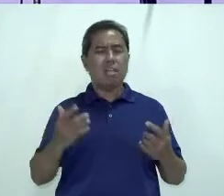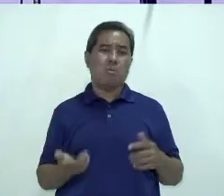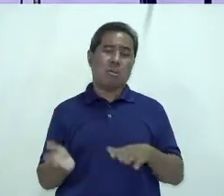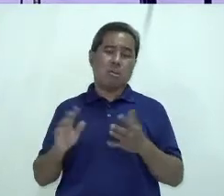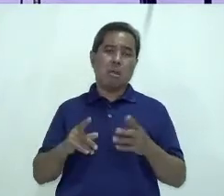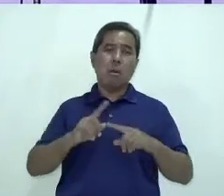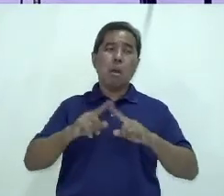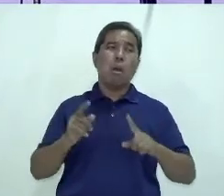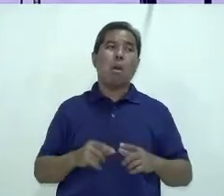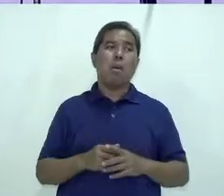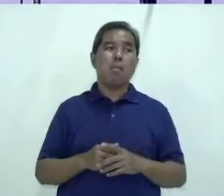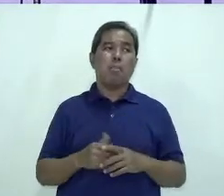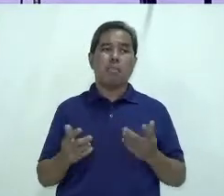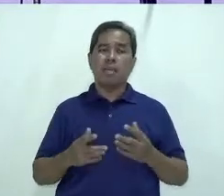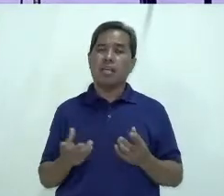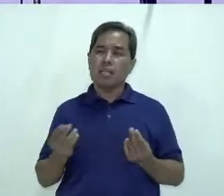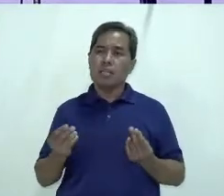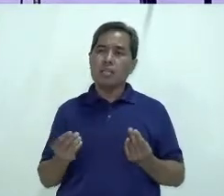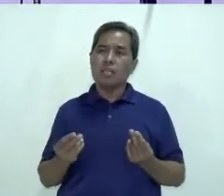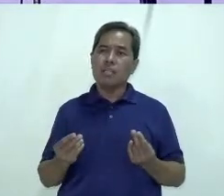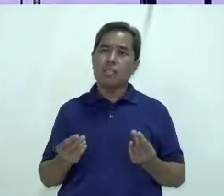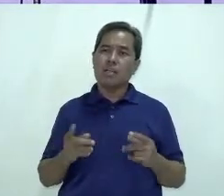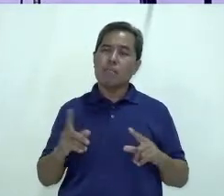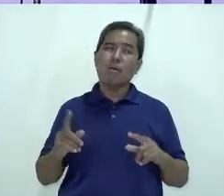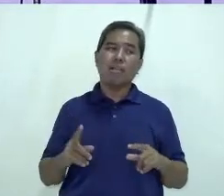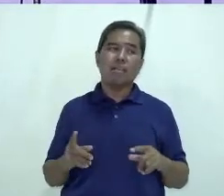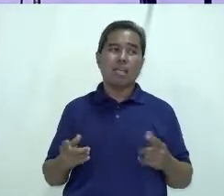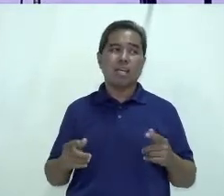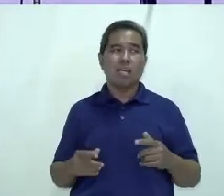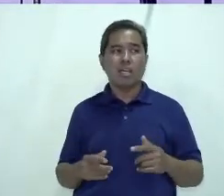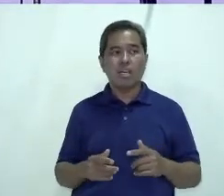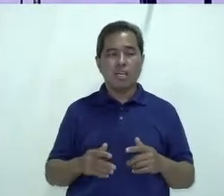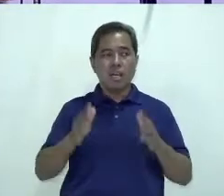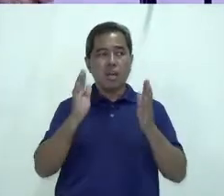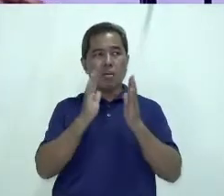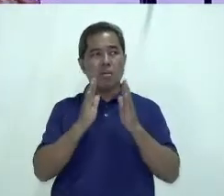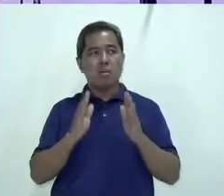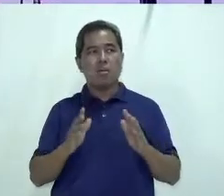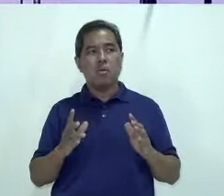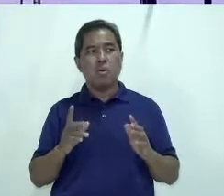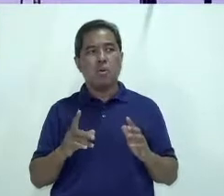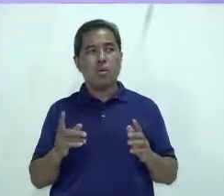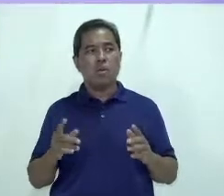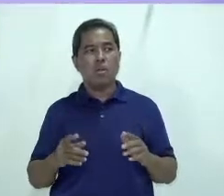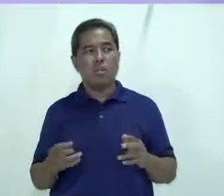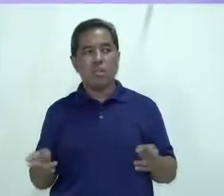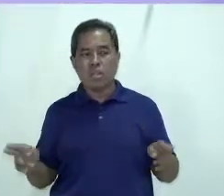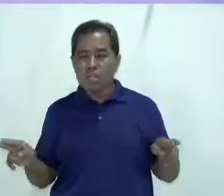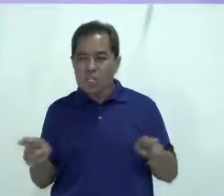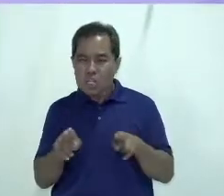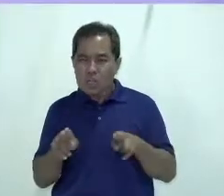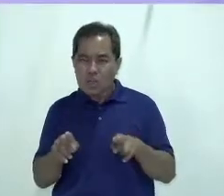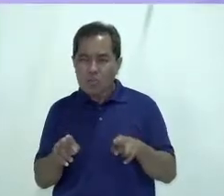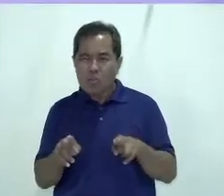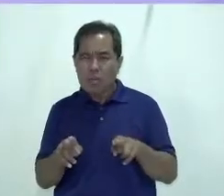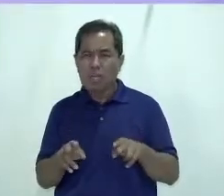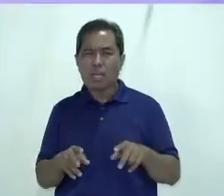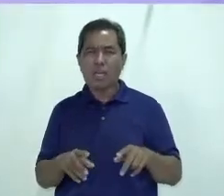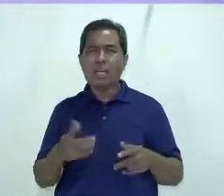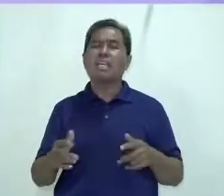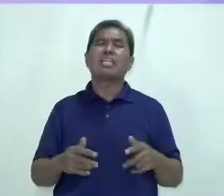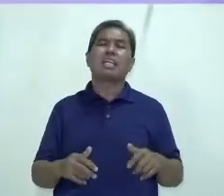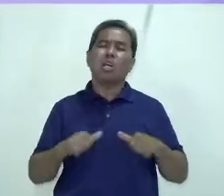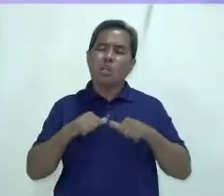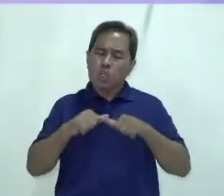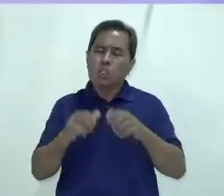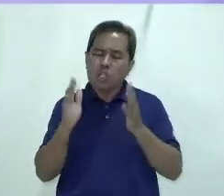And so they did what they said it normally did. Remember, that's what they normally did. They were on the way to prayer.